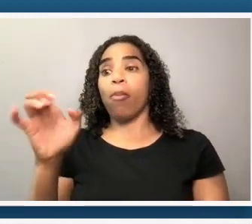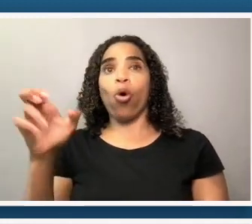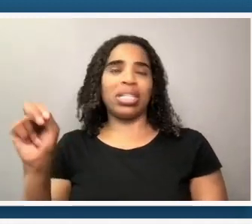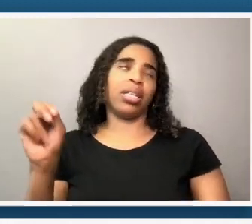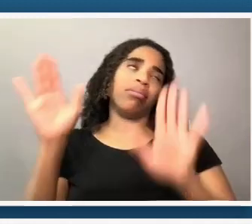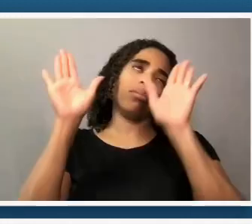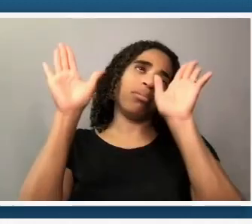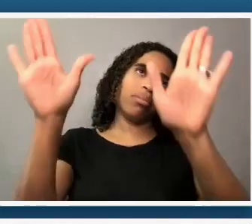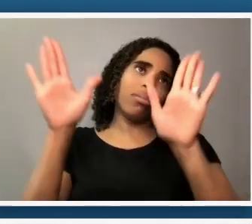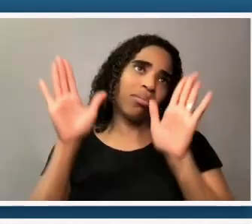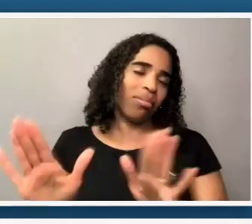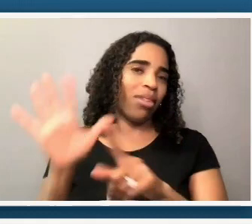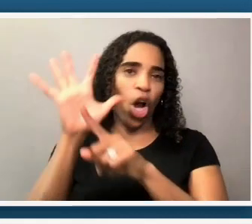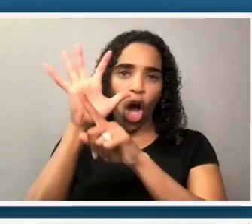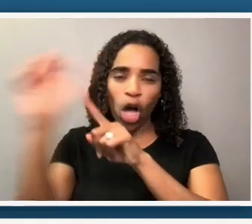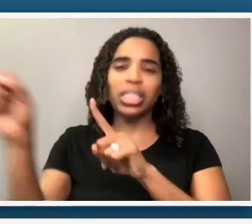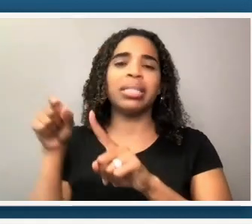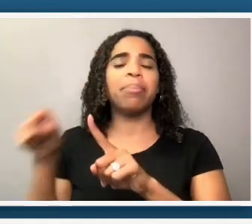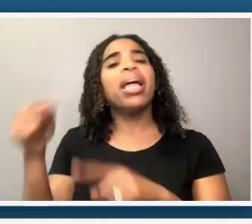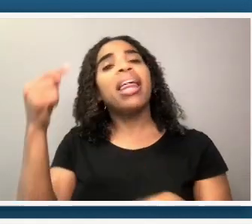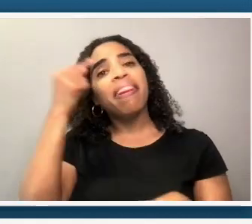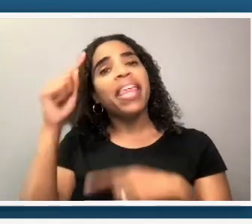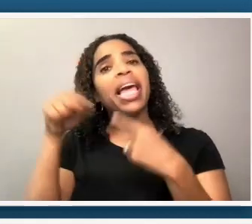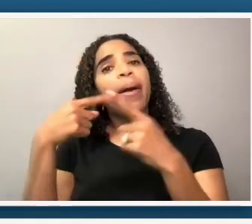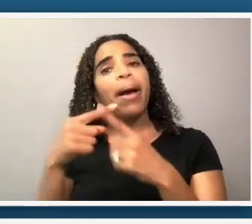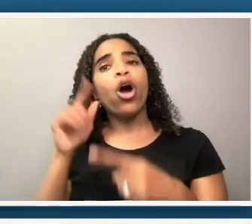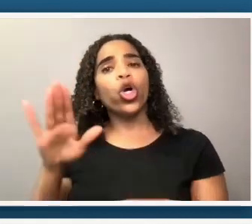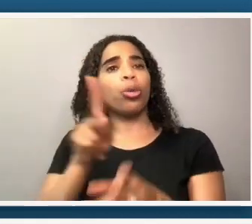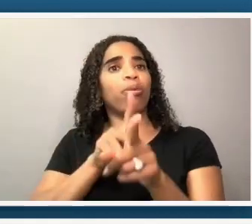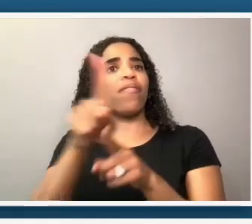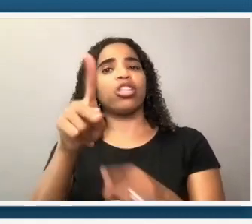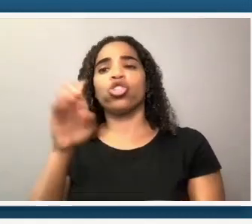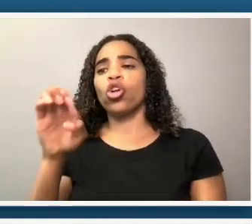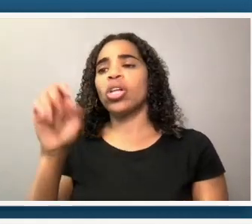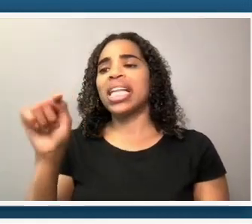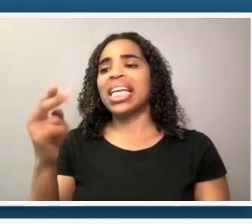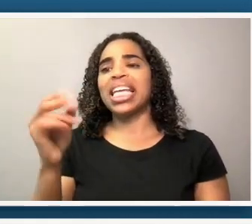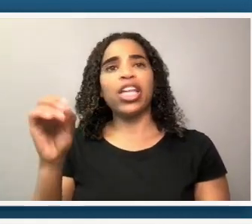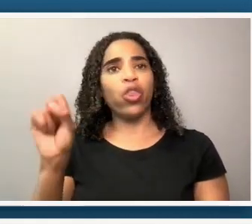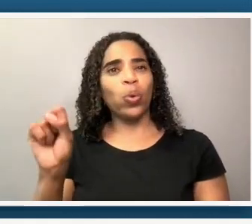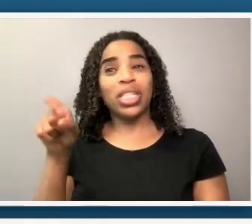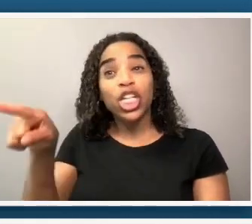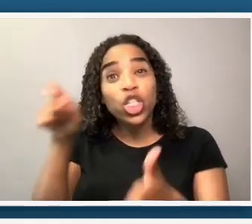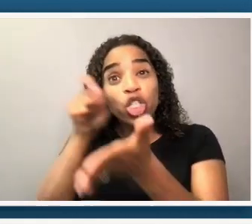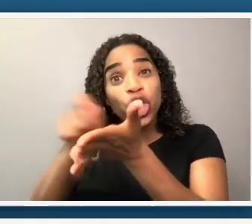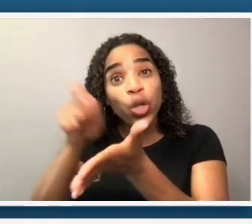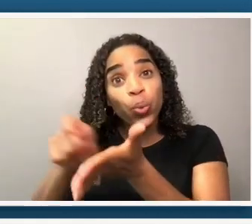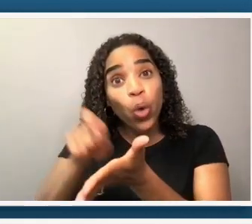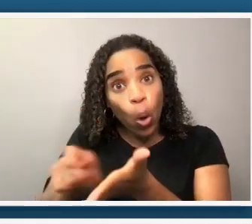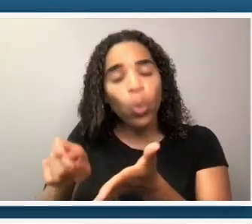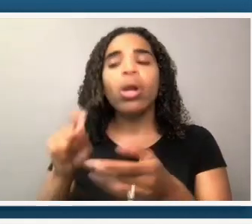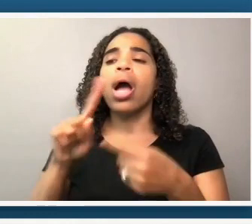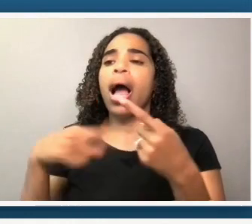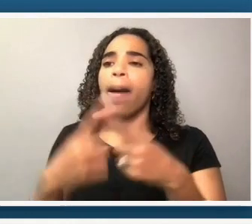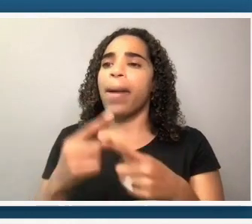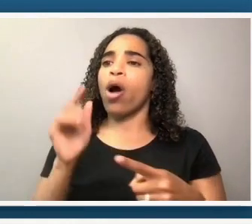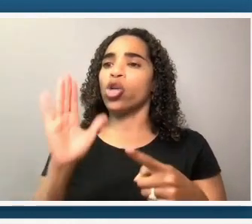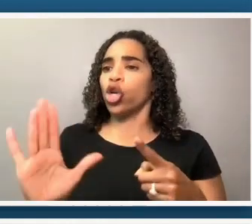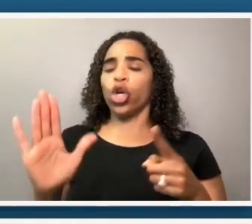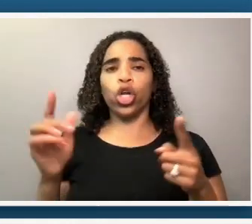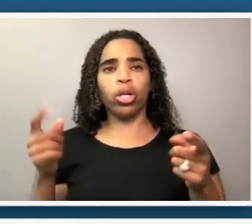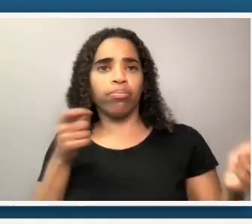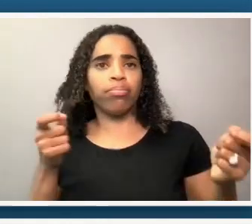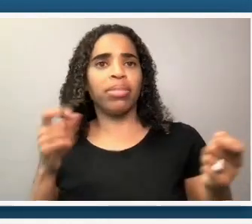Morrison, think of her professional ethos. In her writing, it was that her sovereignty and